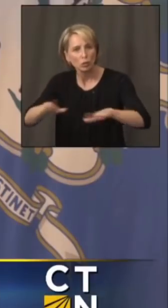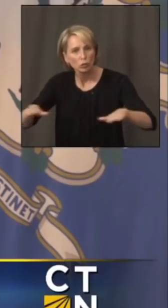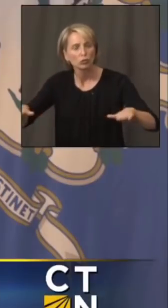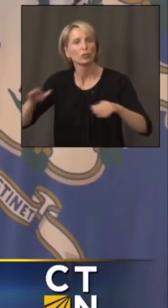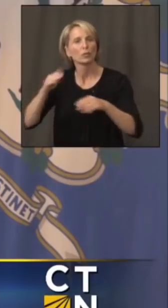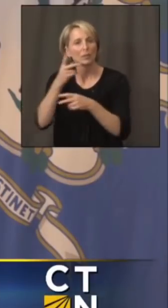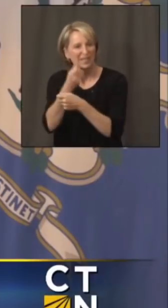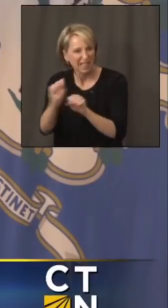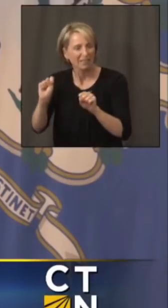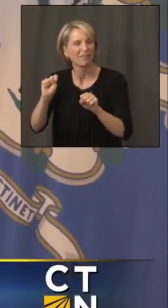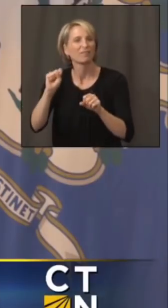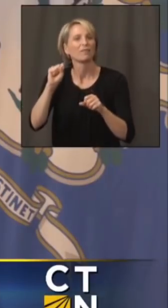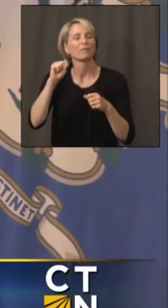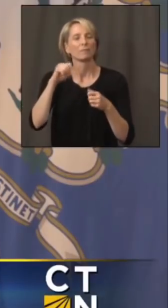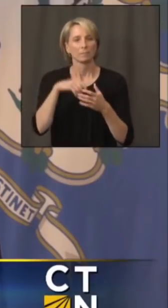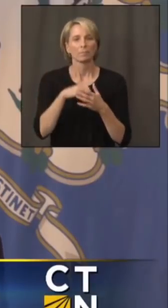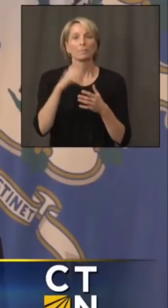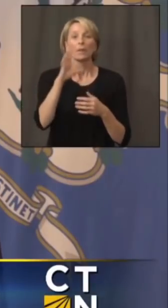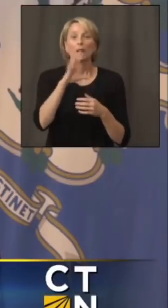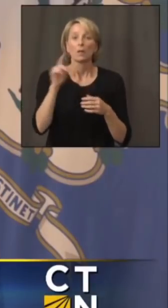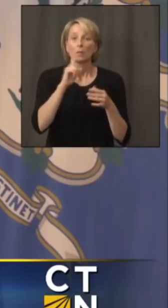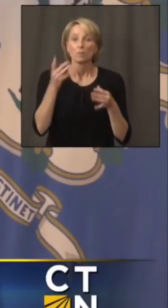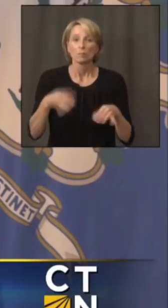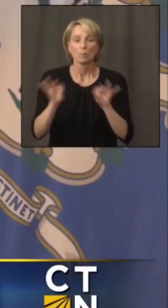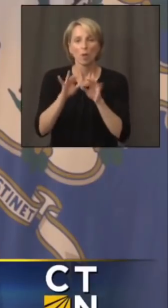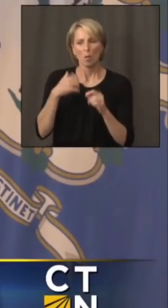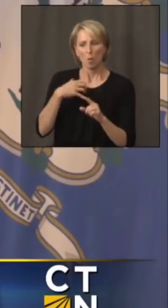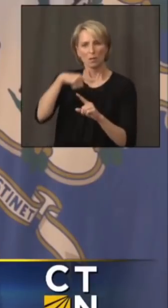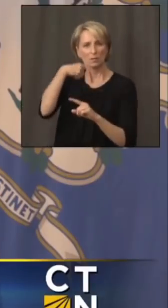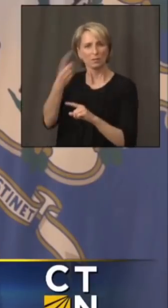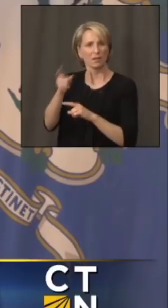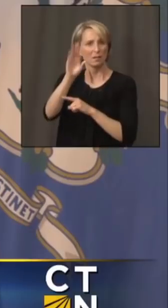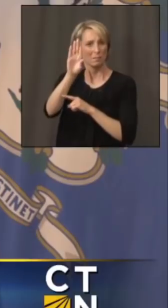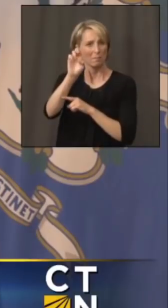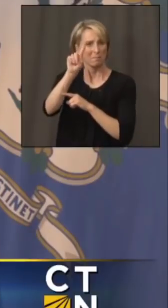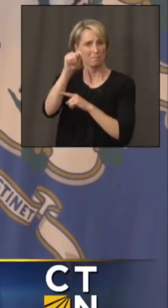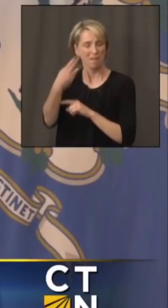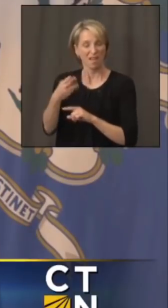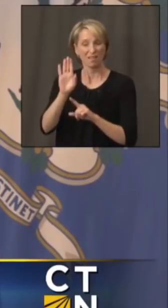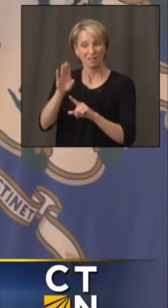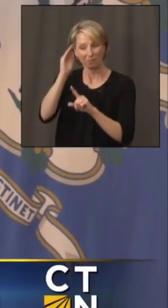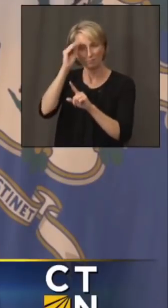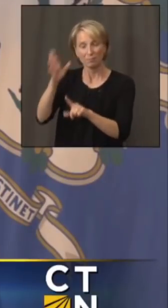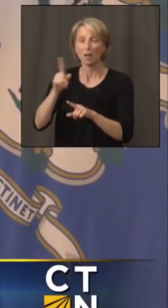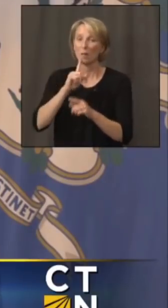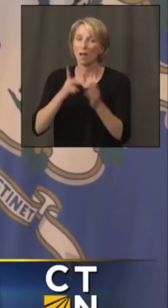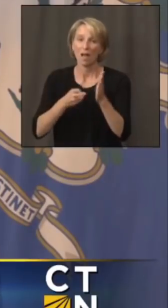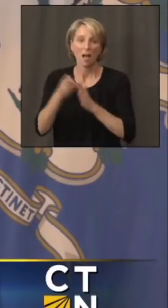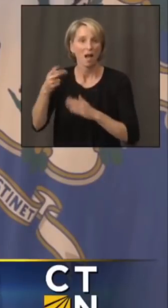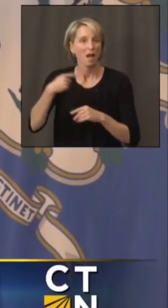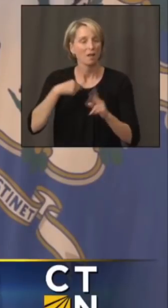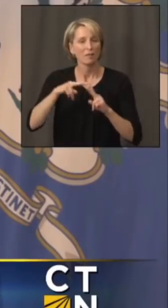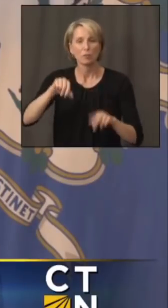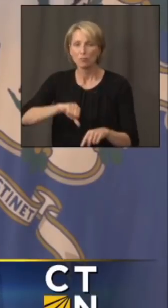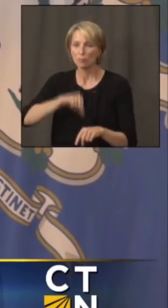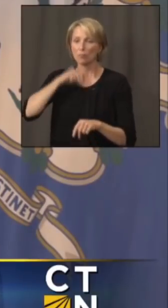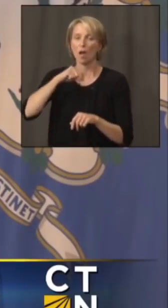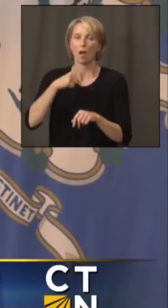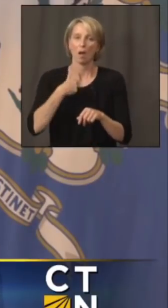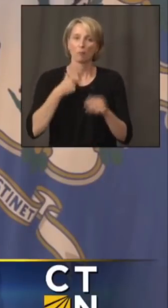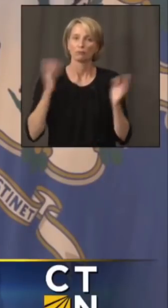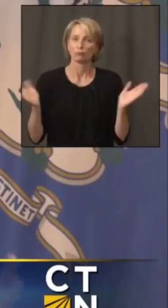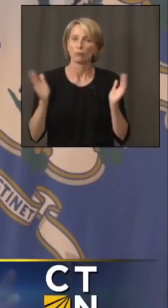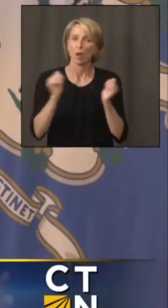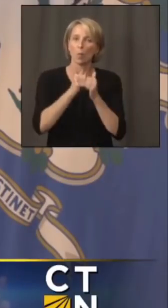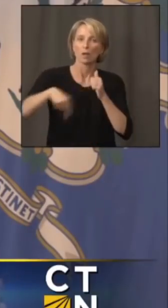in our child care facilities. And Beth, I just want you to know, I was so proud talking to these workers.